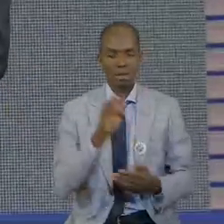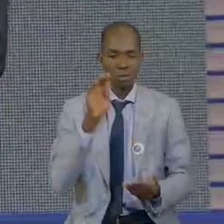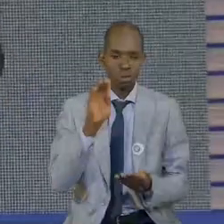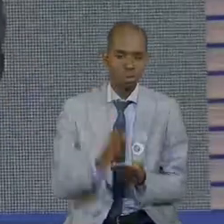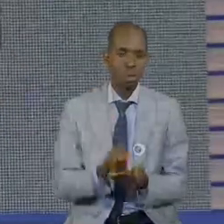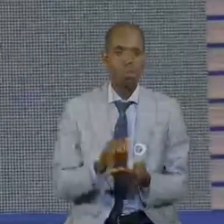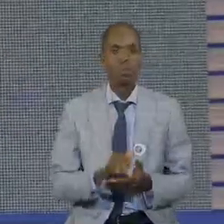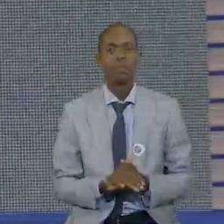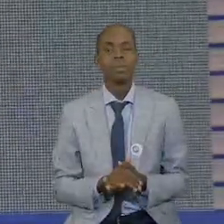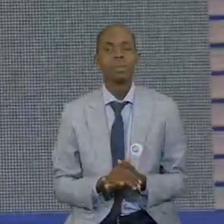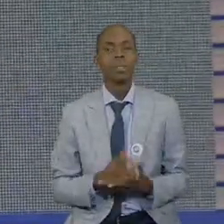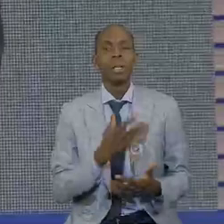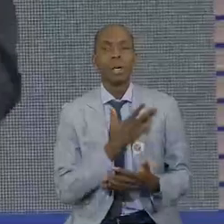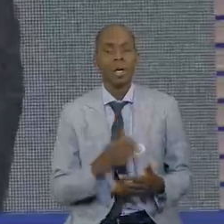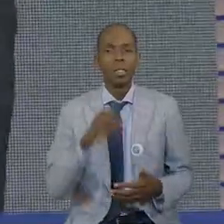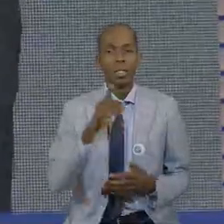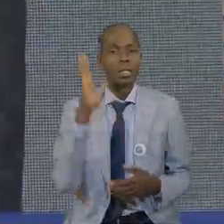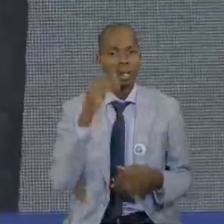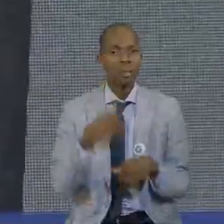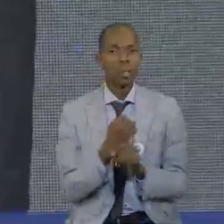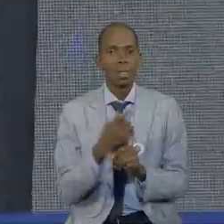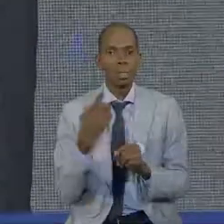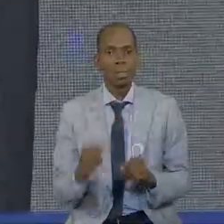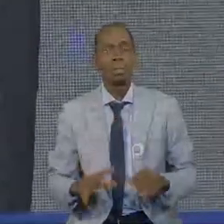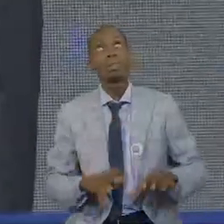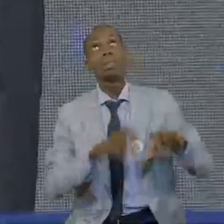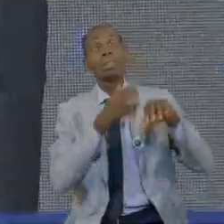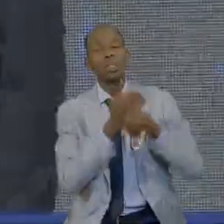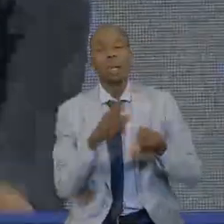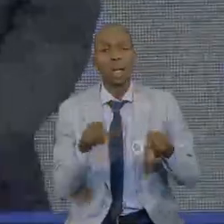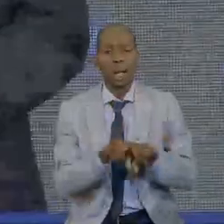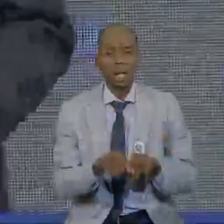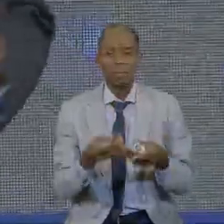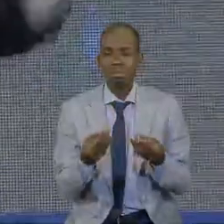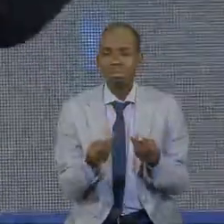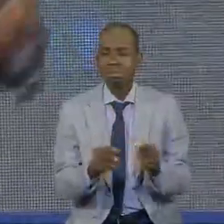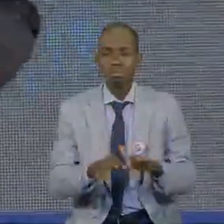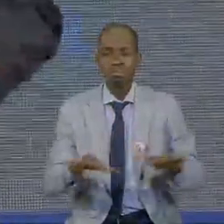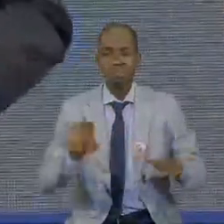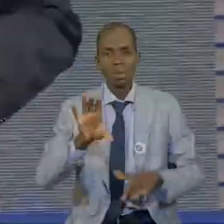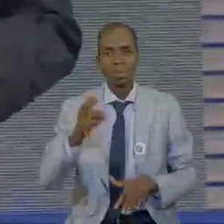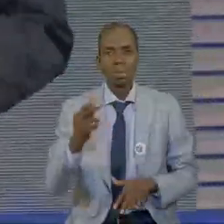tu broyeras les montagnes. The hills are sharp. Et tu rendras les collines semblables de la balle.